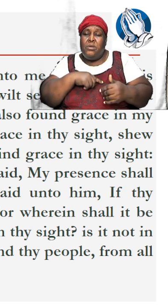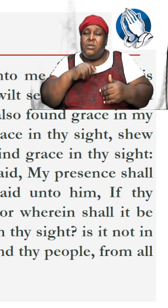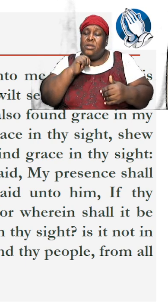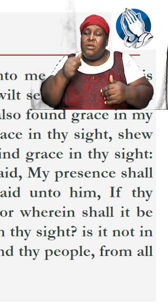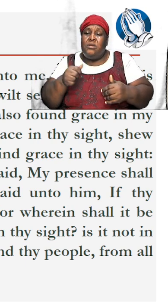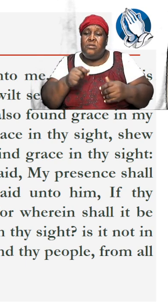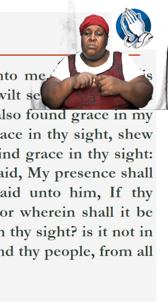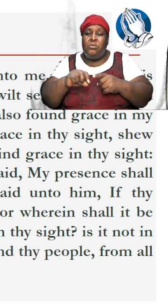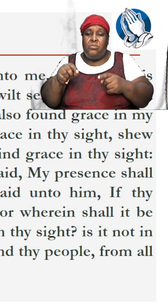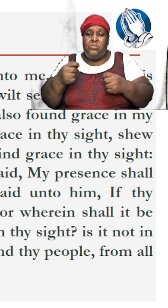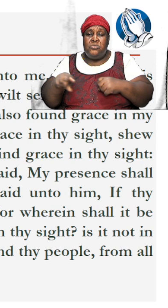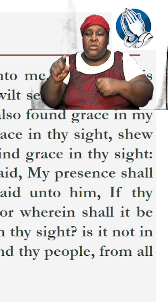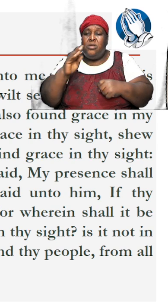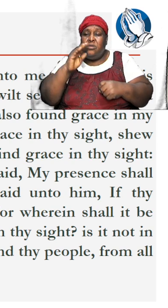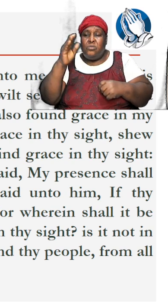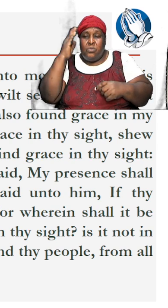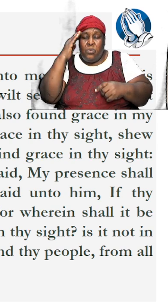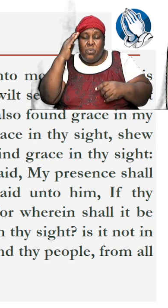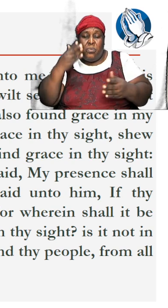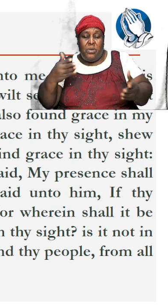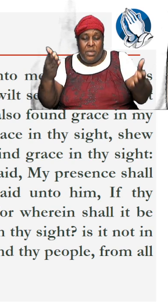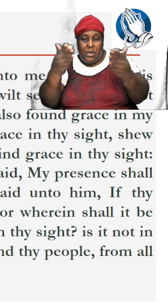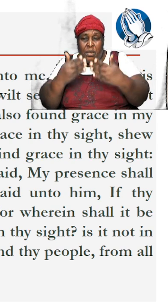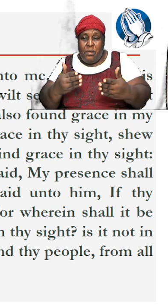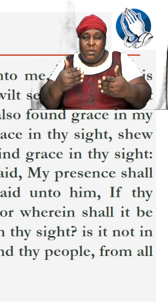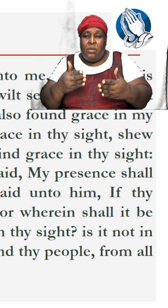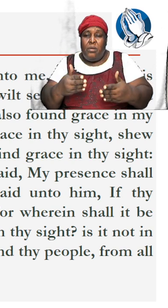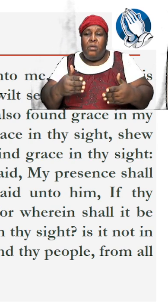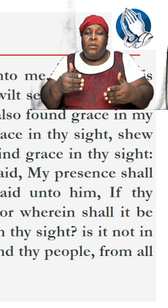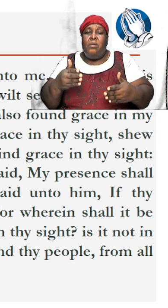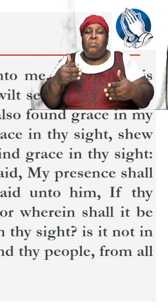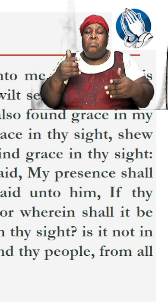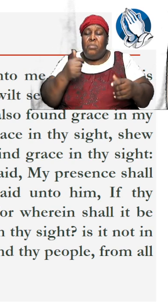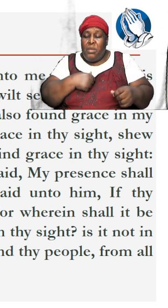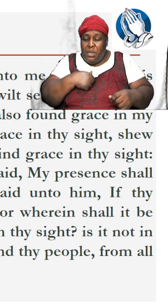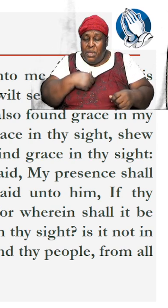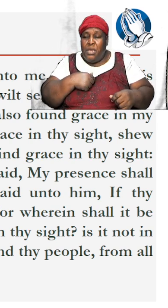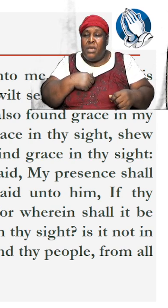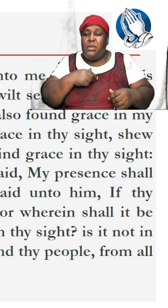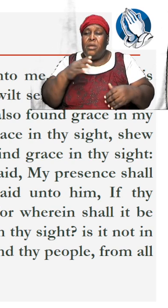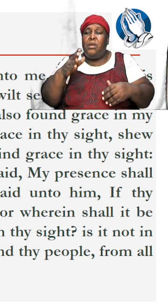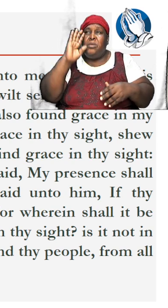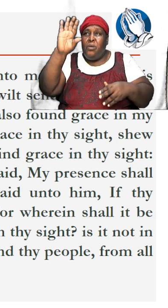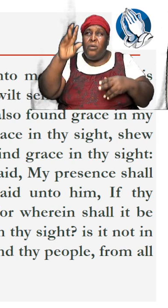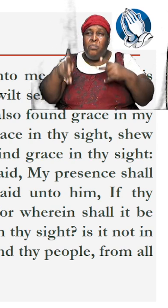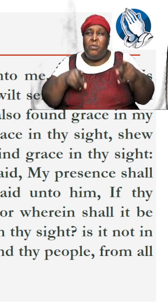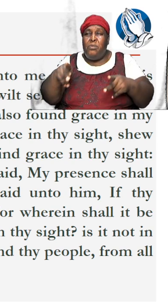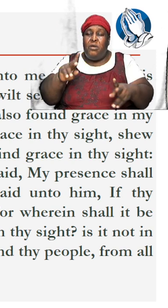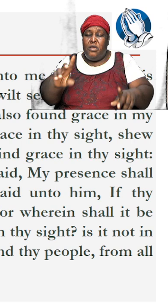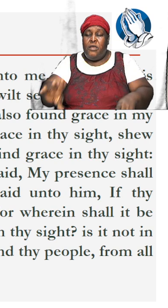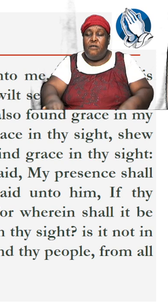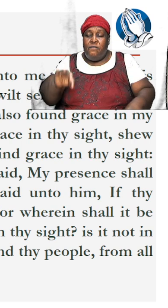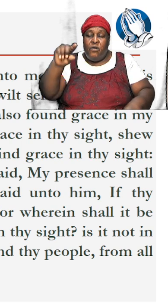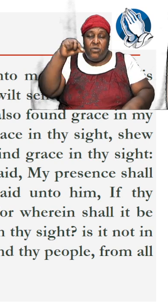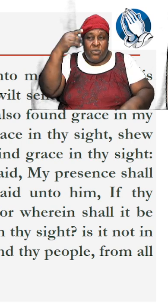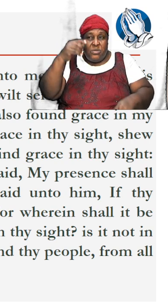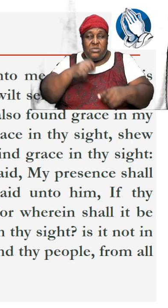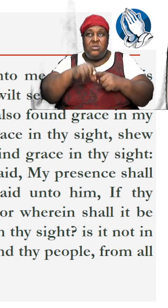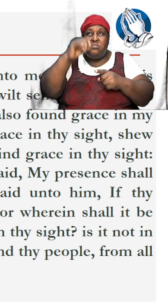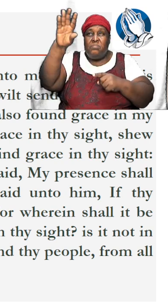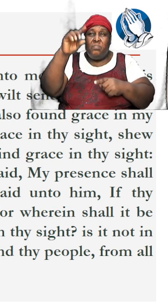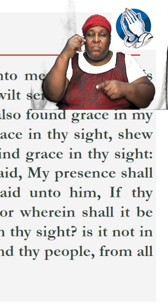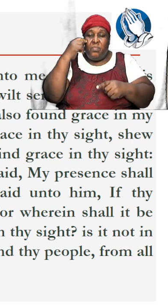be known here that I and thy people have found grace in thy sight? Is it not in